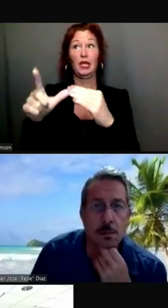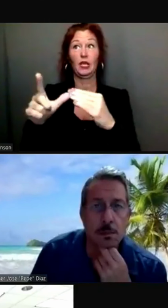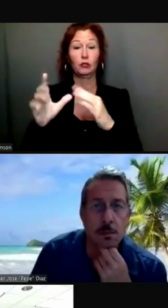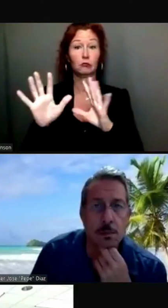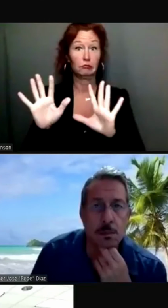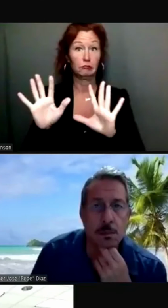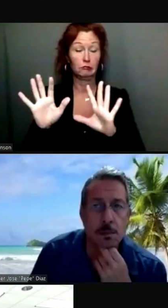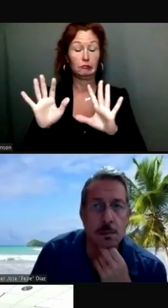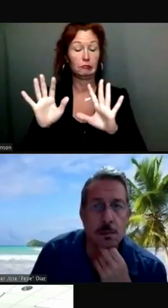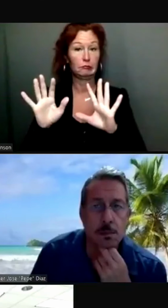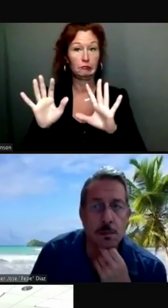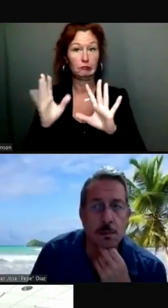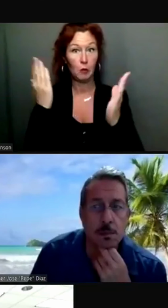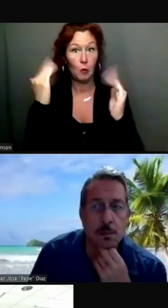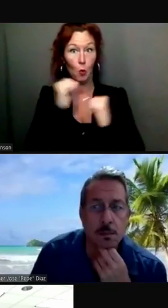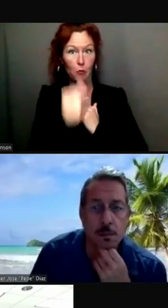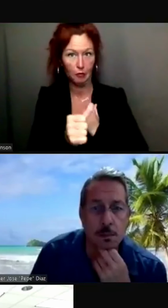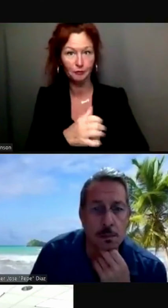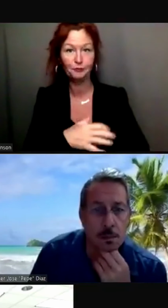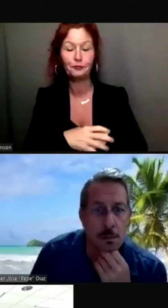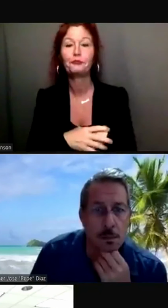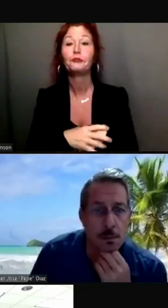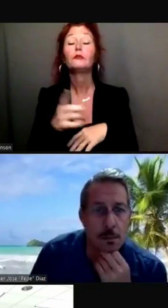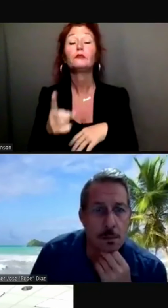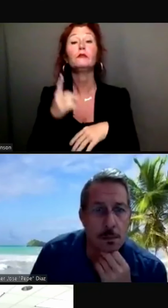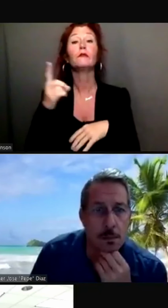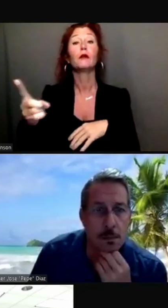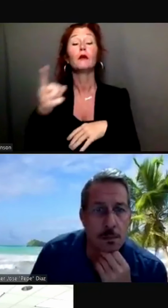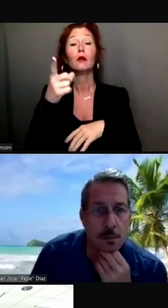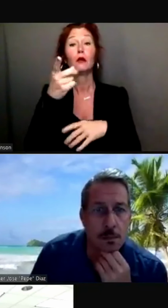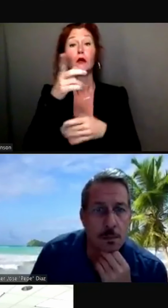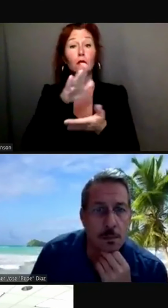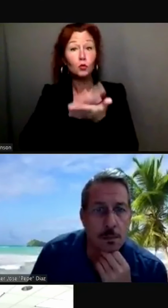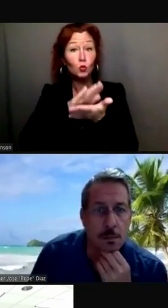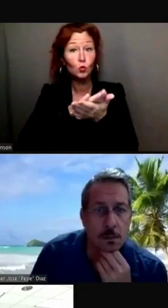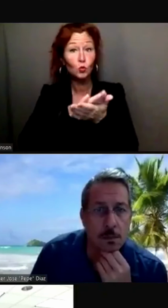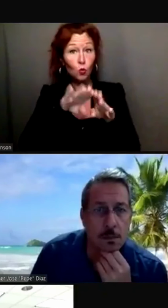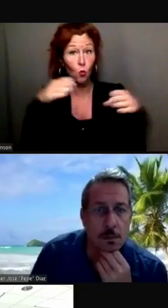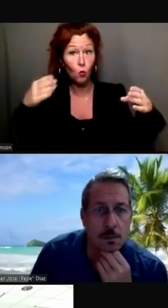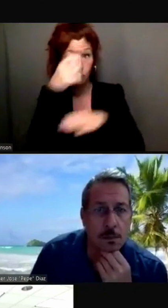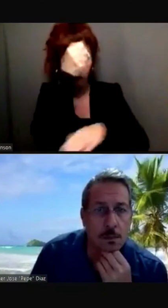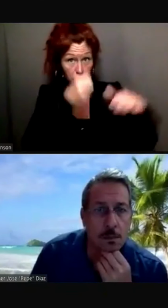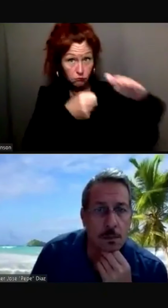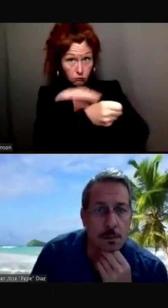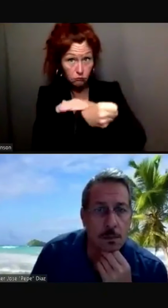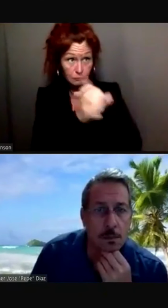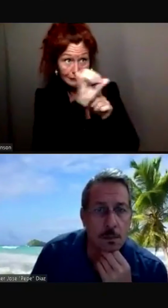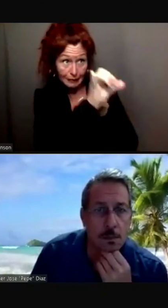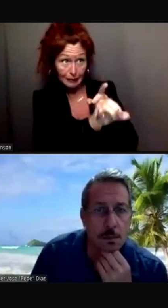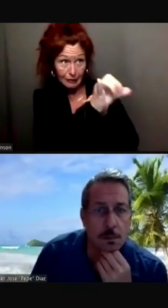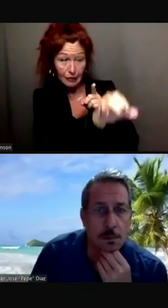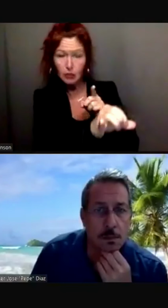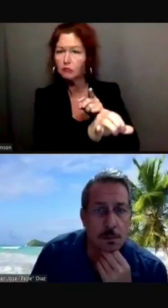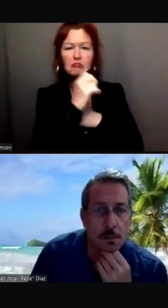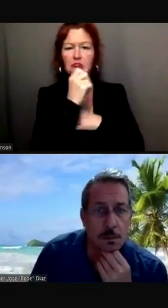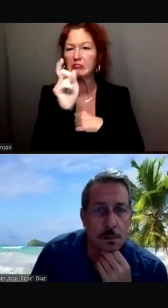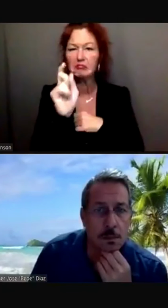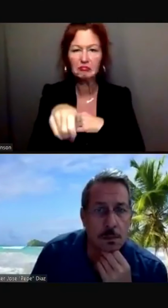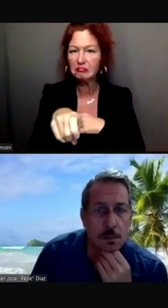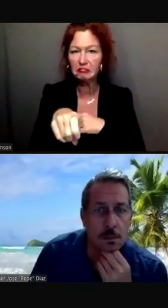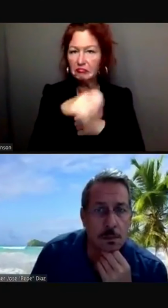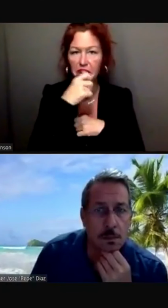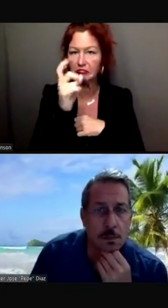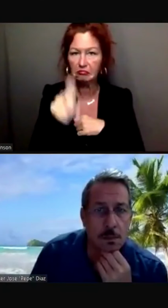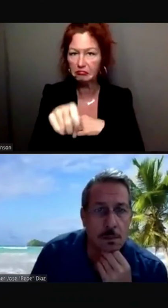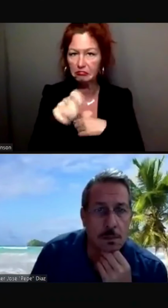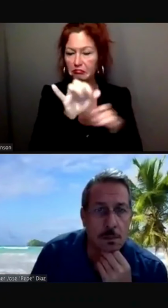have also closed the tunnel to Port Miami and the beach, as well as Miami-Dade County parks, marinas, and golf courses.